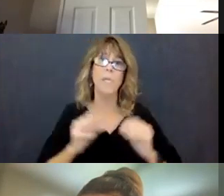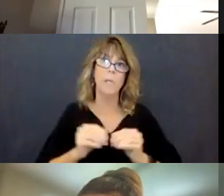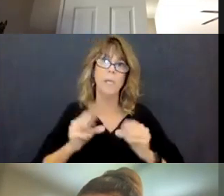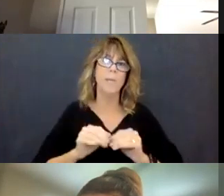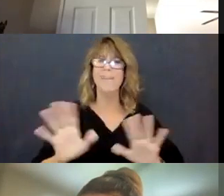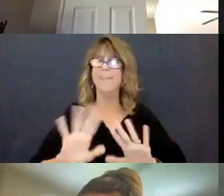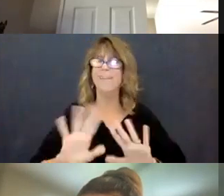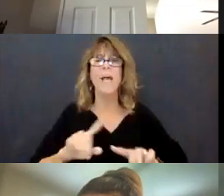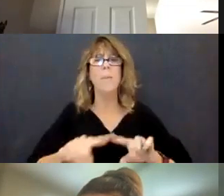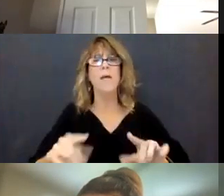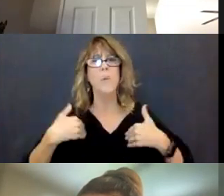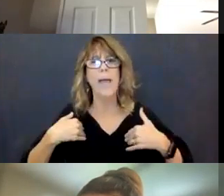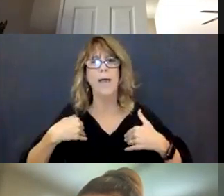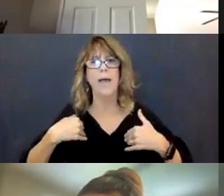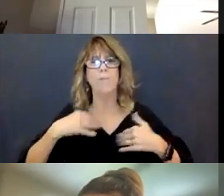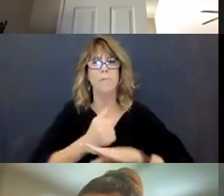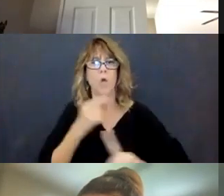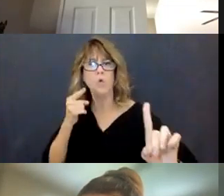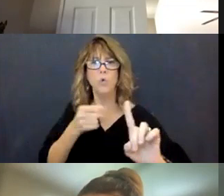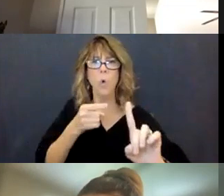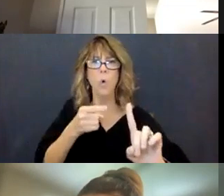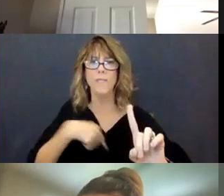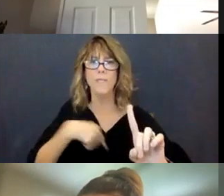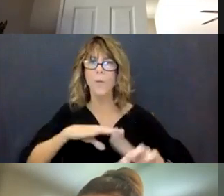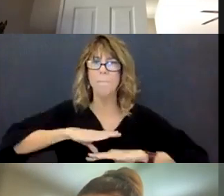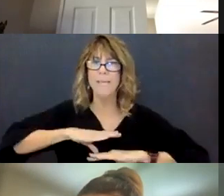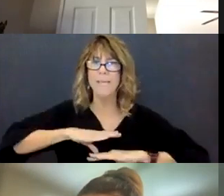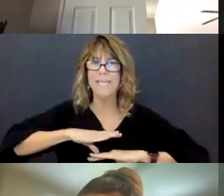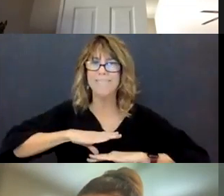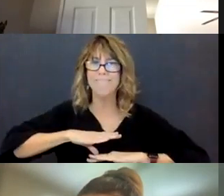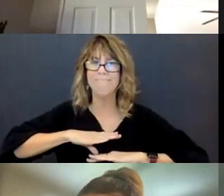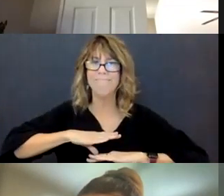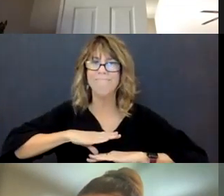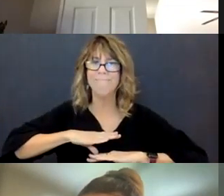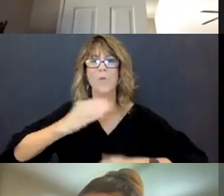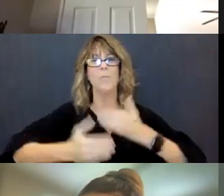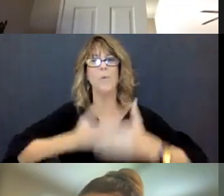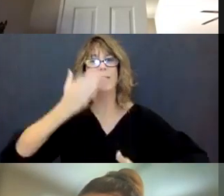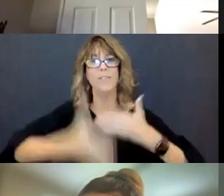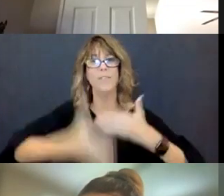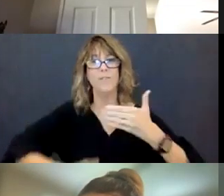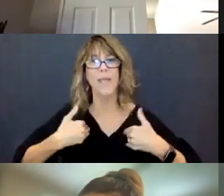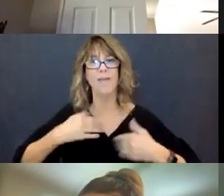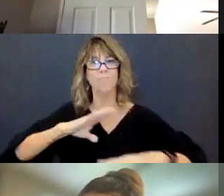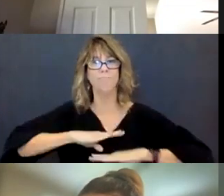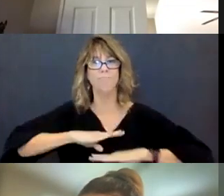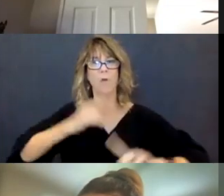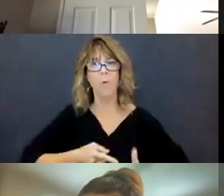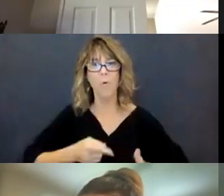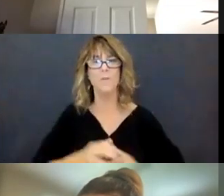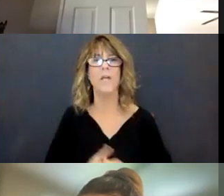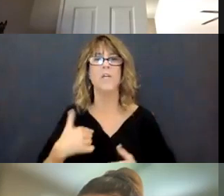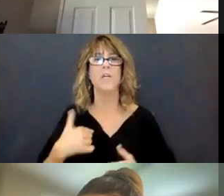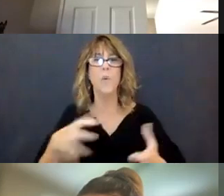have goals that we meet at the end of the process. So we're looking to engage the